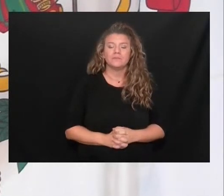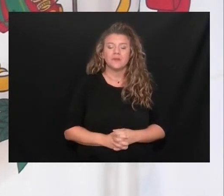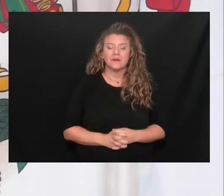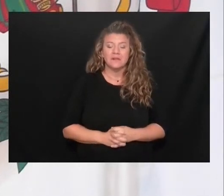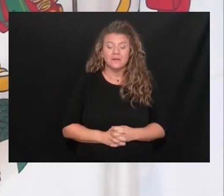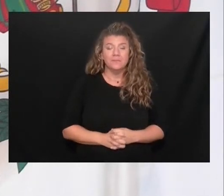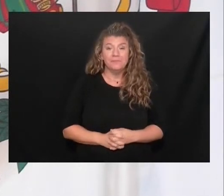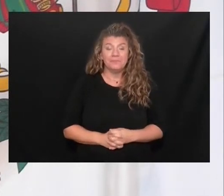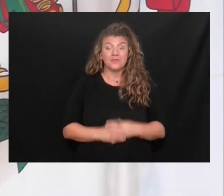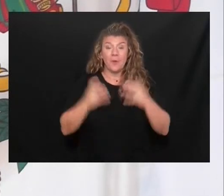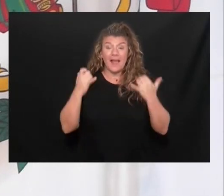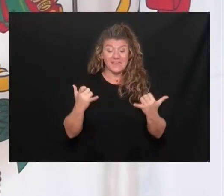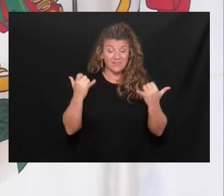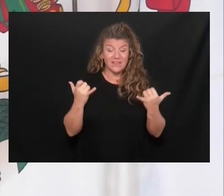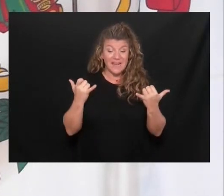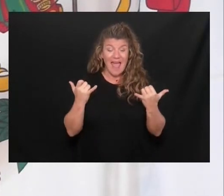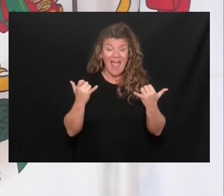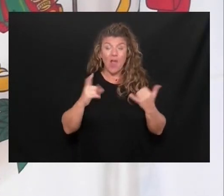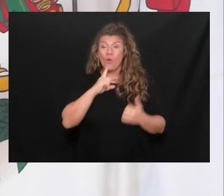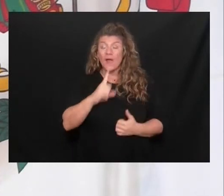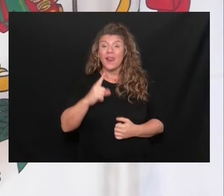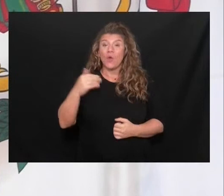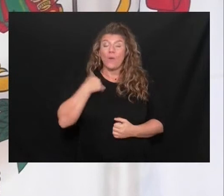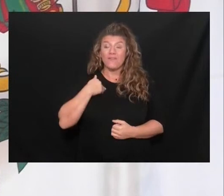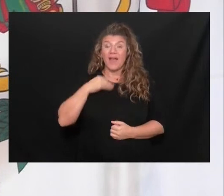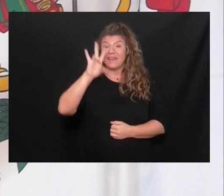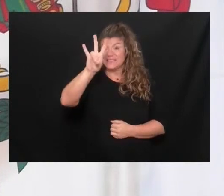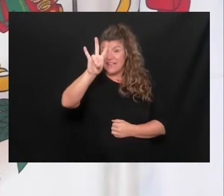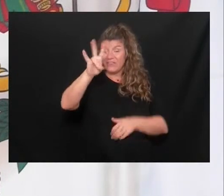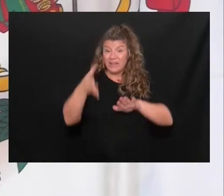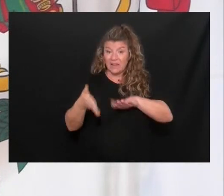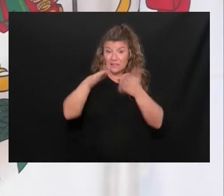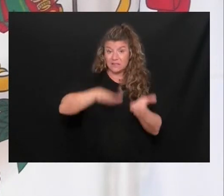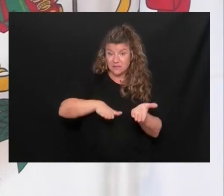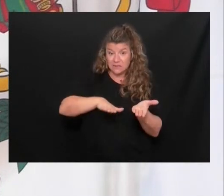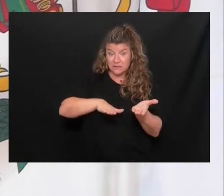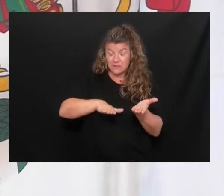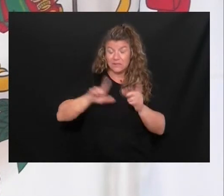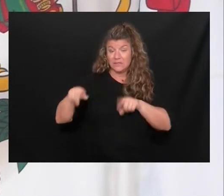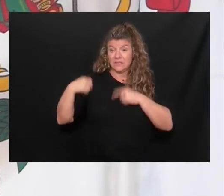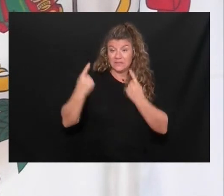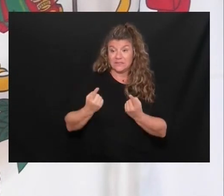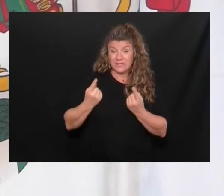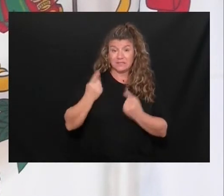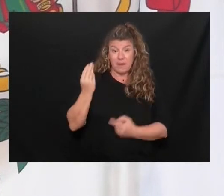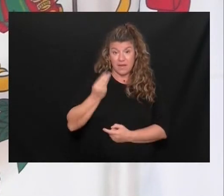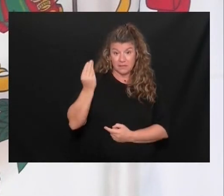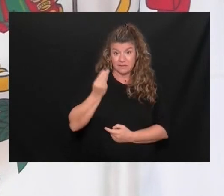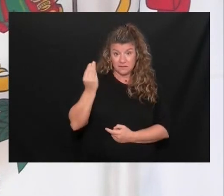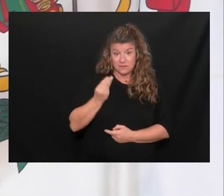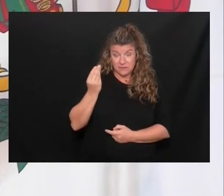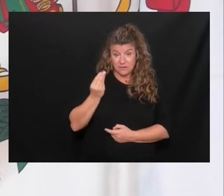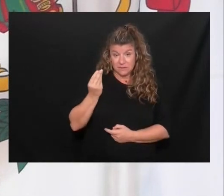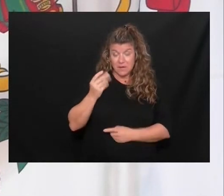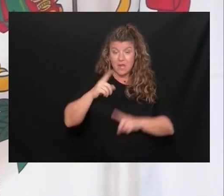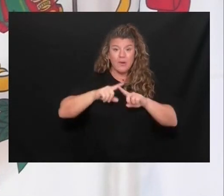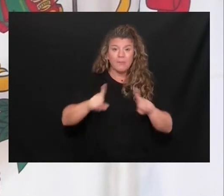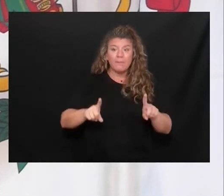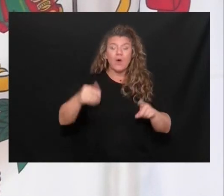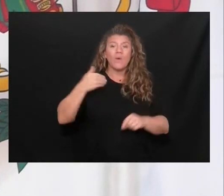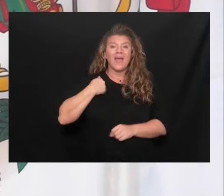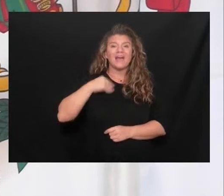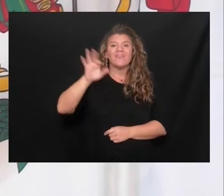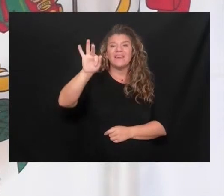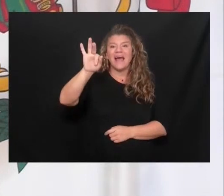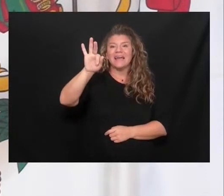as of today, really we've had 7 deaths since I was with you on Monday, but we have